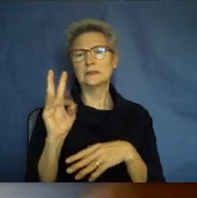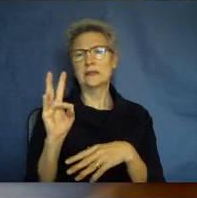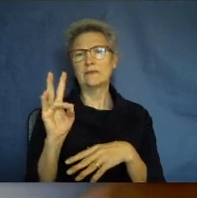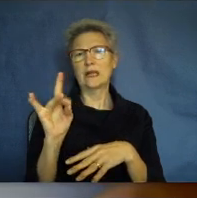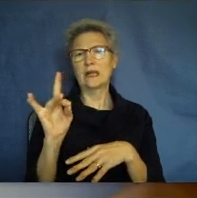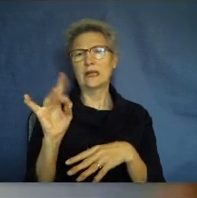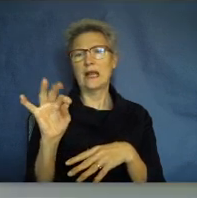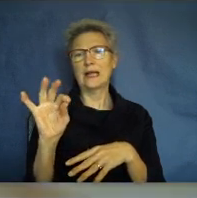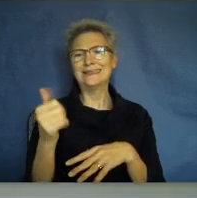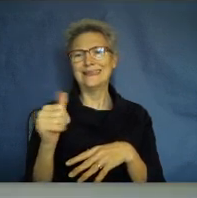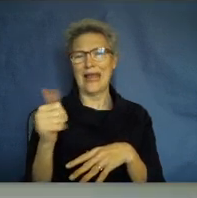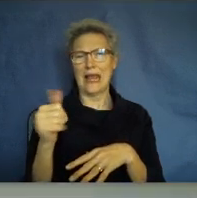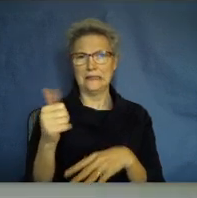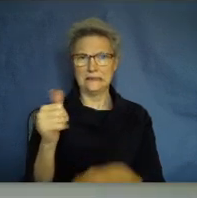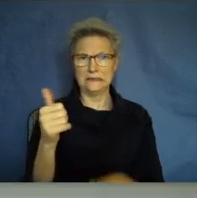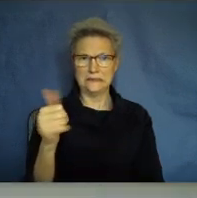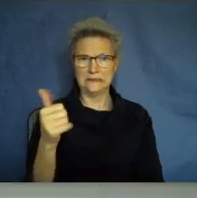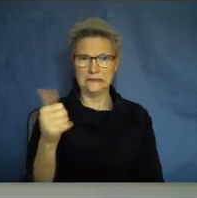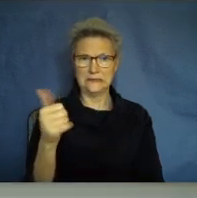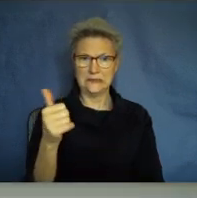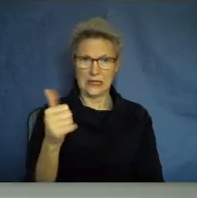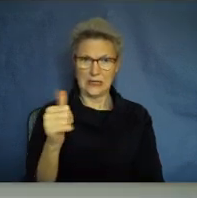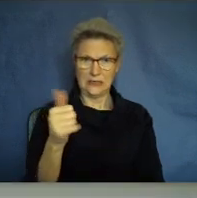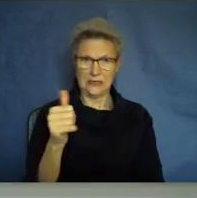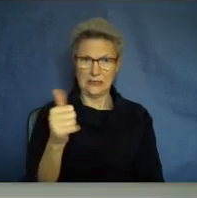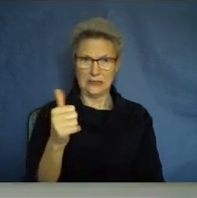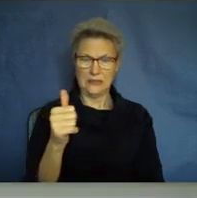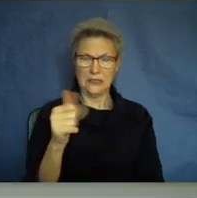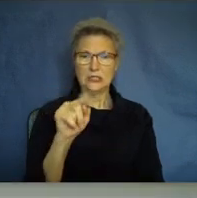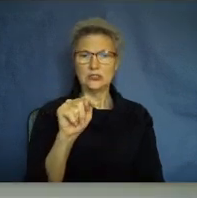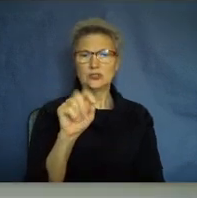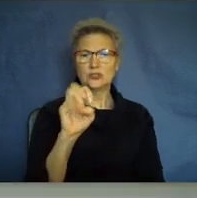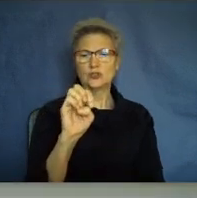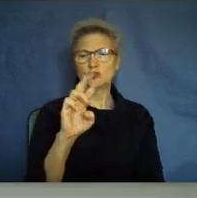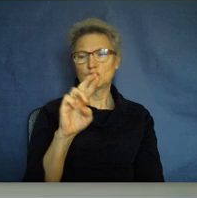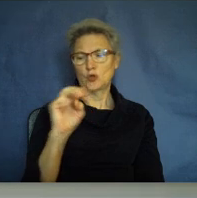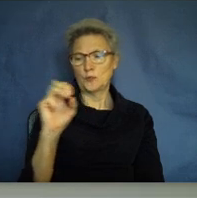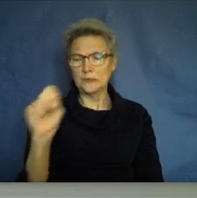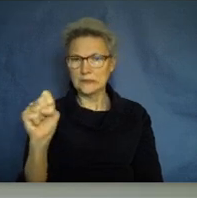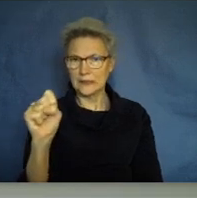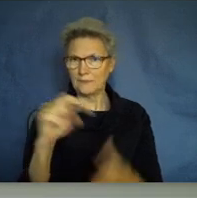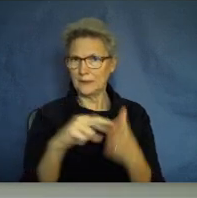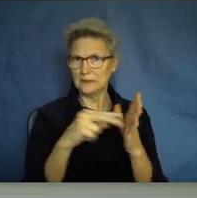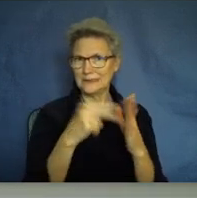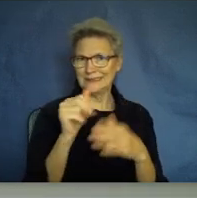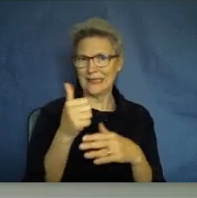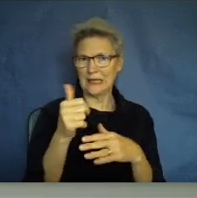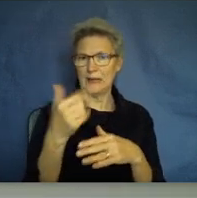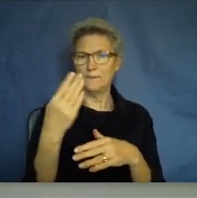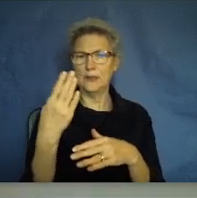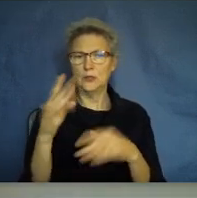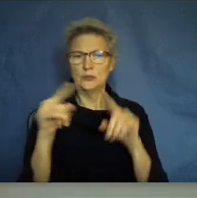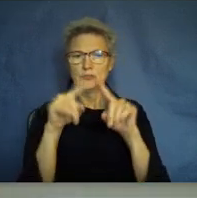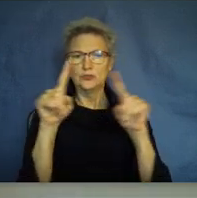7, 8, 9, 10. I have 10 terms, so I know that that means there will be 10